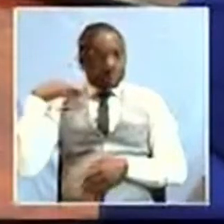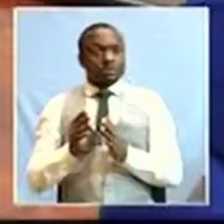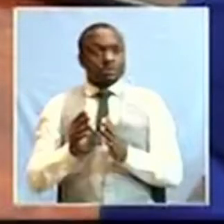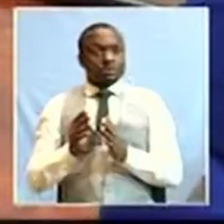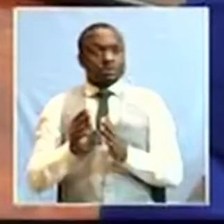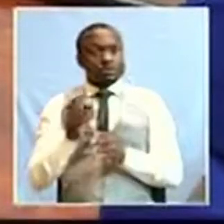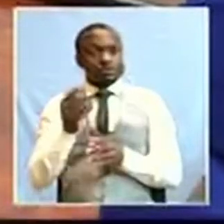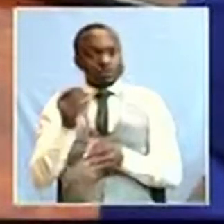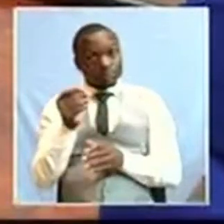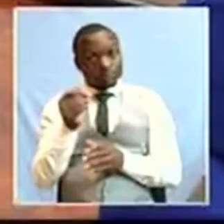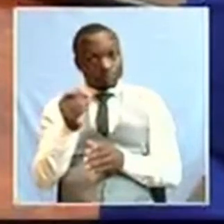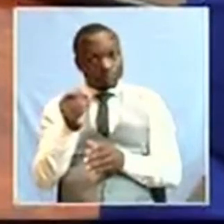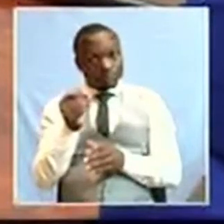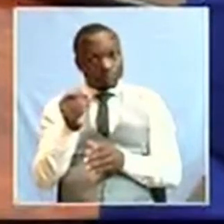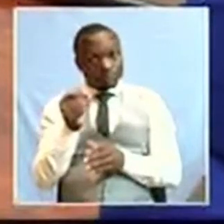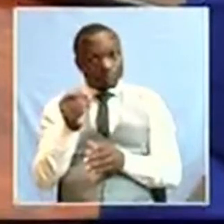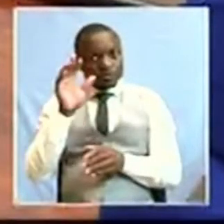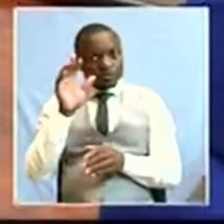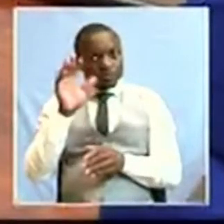Amounts totaling